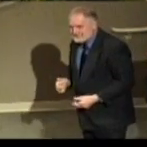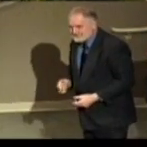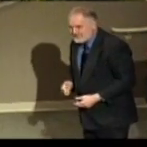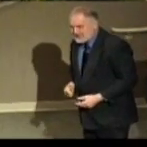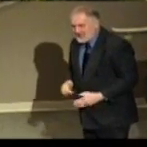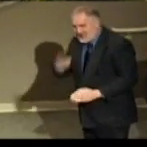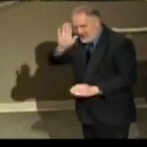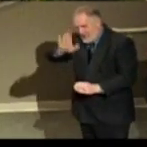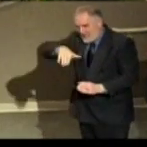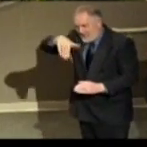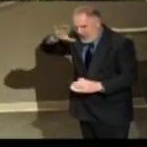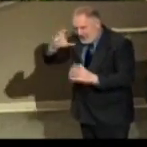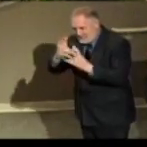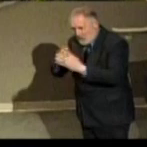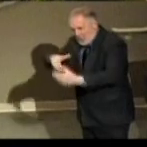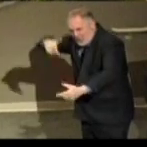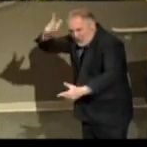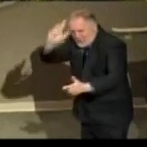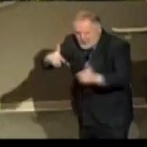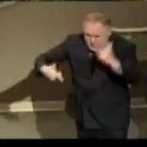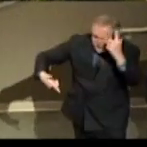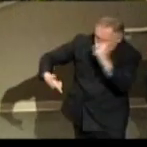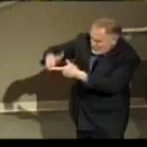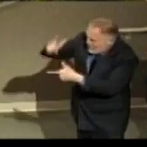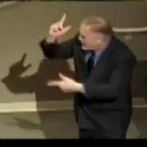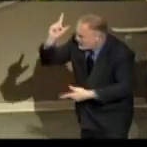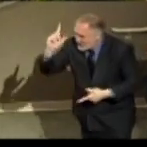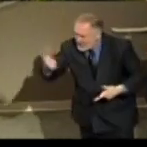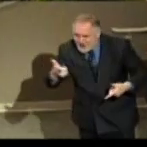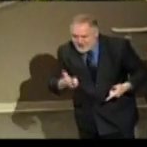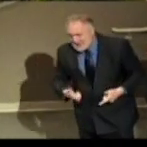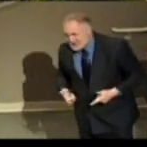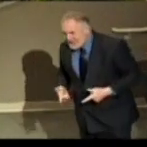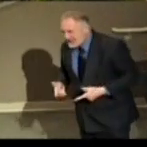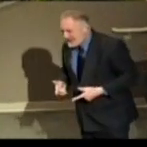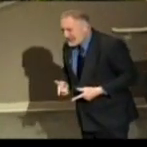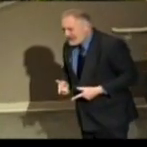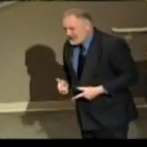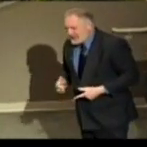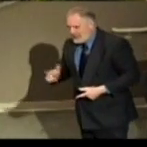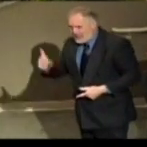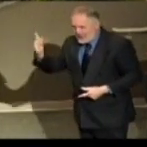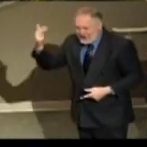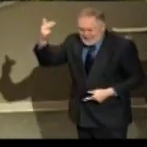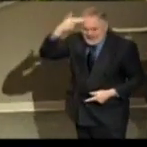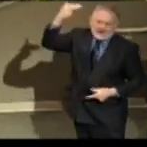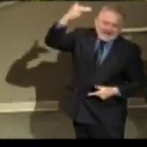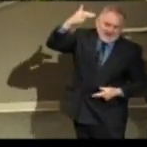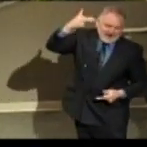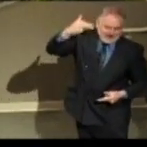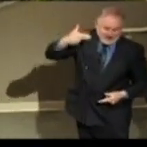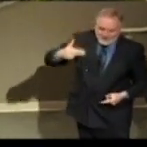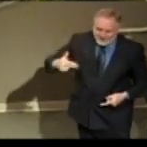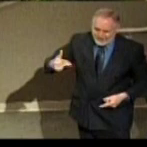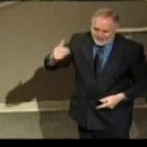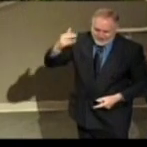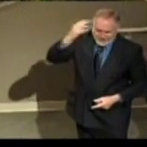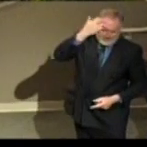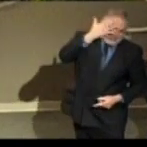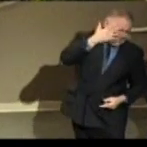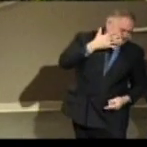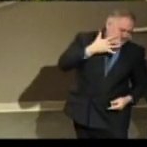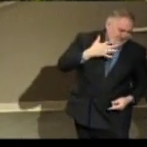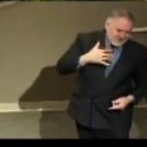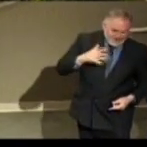they're shooting at each other. Pow, pow, pow. One got hit in the head, knocked him out cold. I